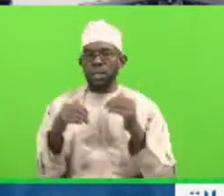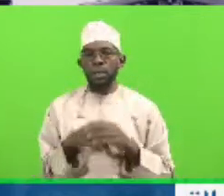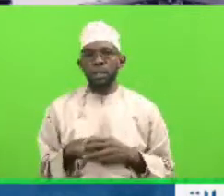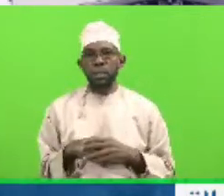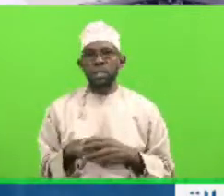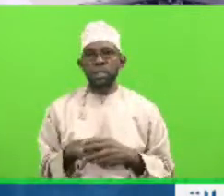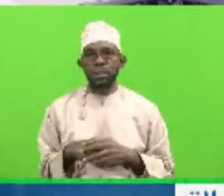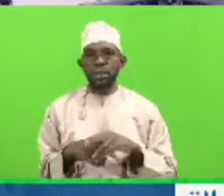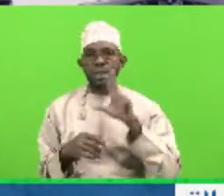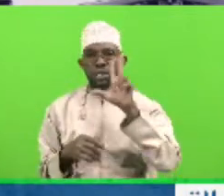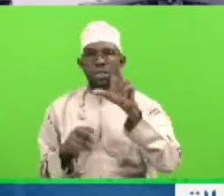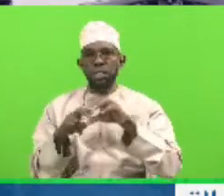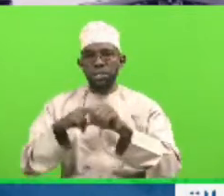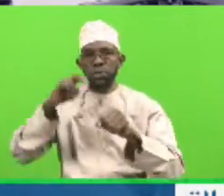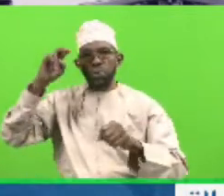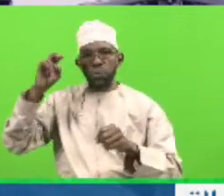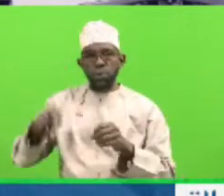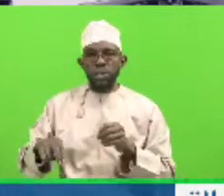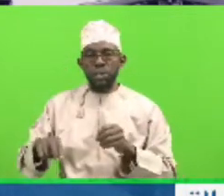We ask these three judges,